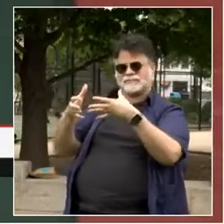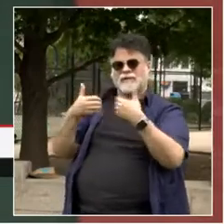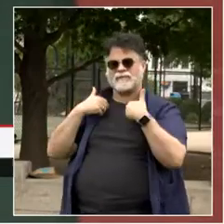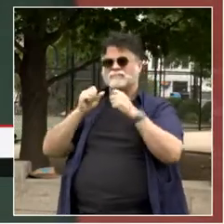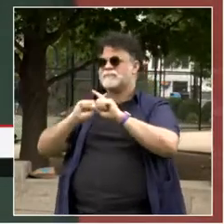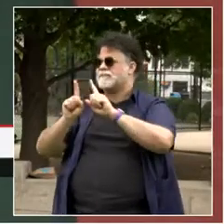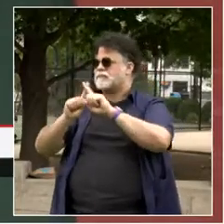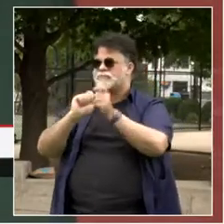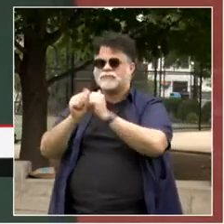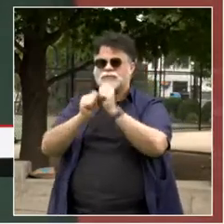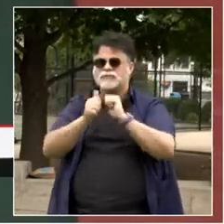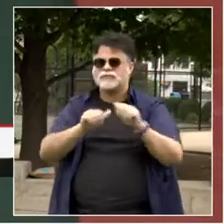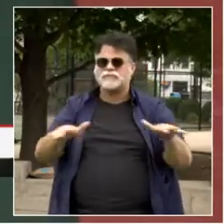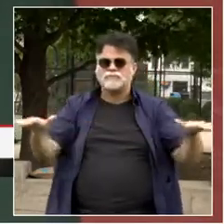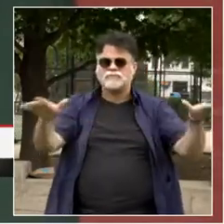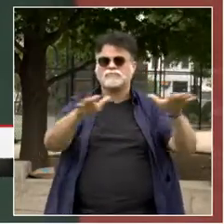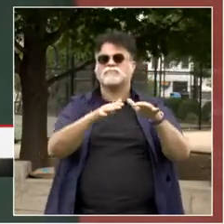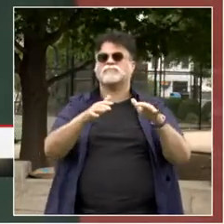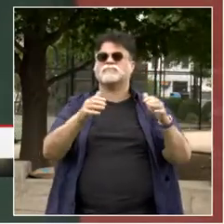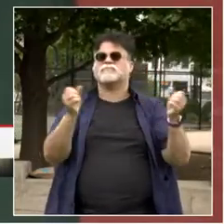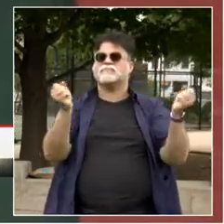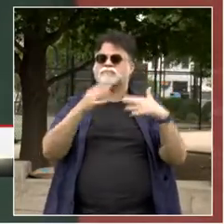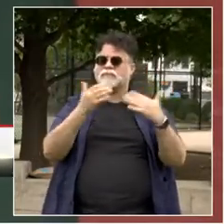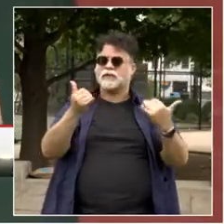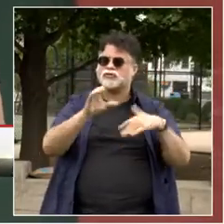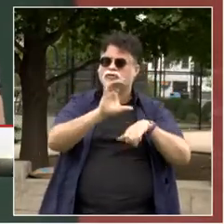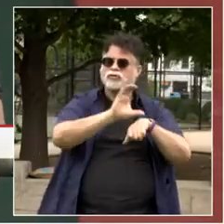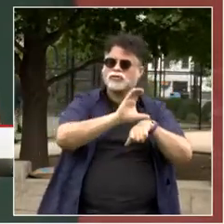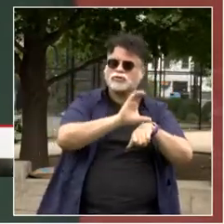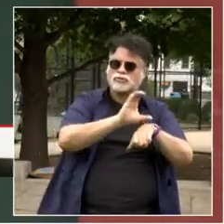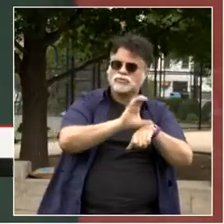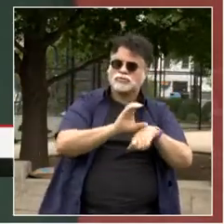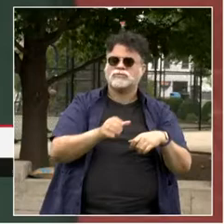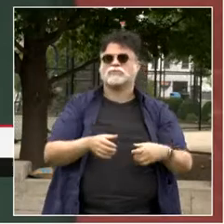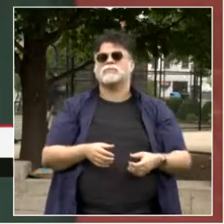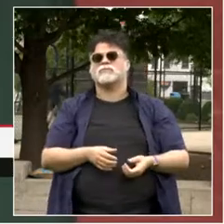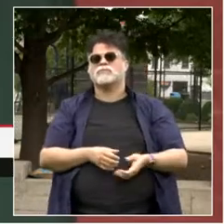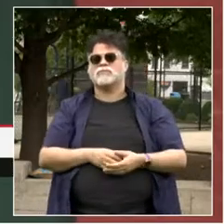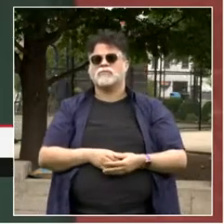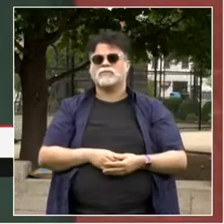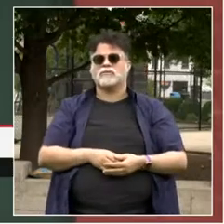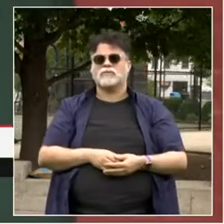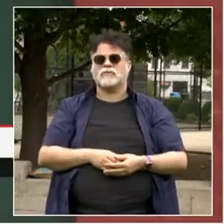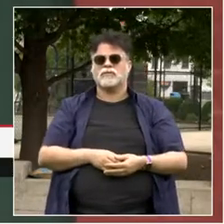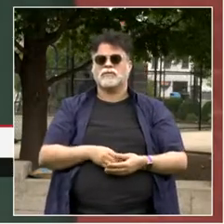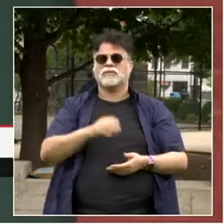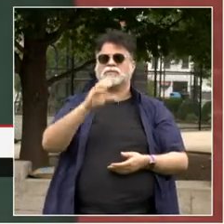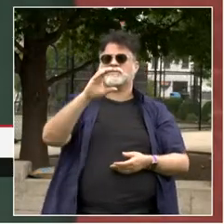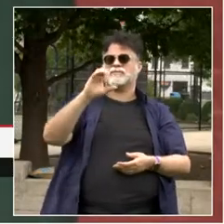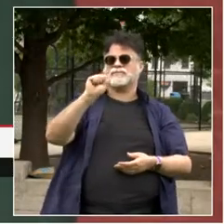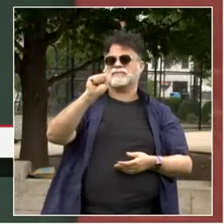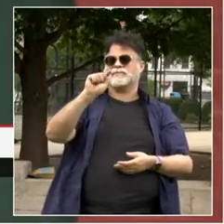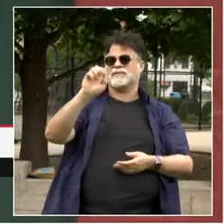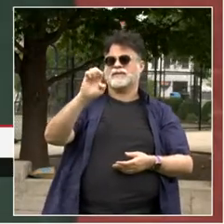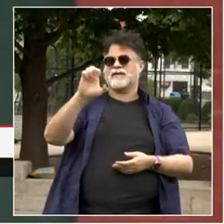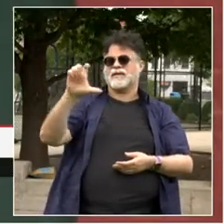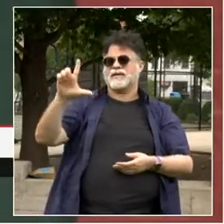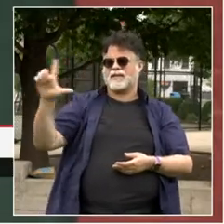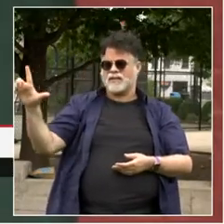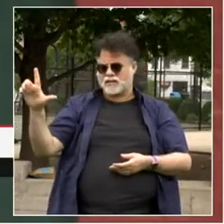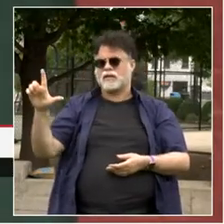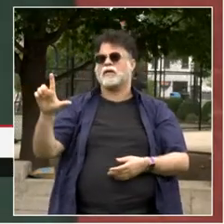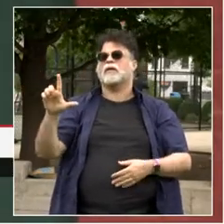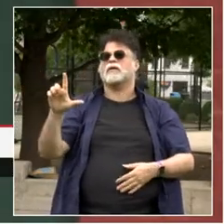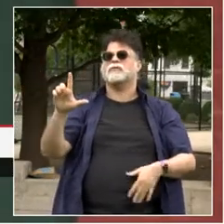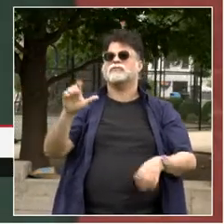Foundry United Methodist Church, the JCC. For all of the support, all these members have lent this community